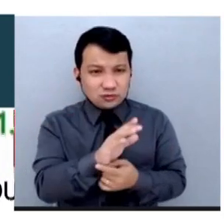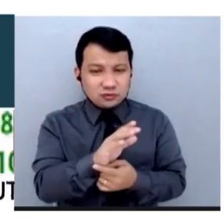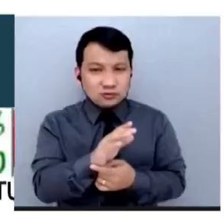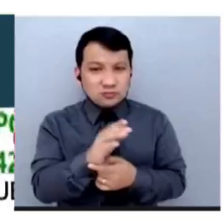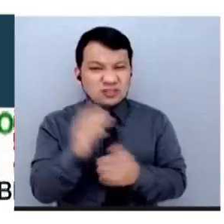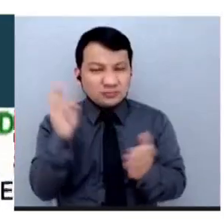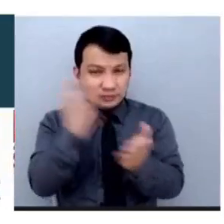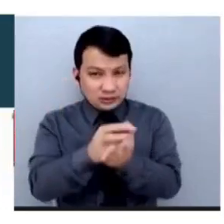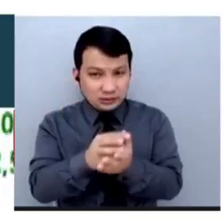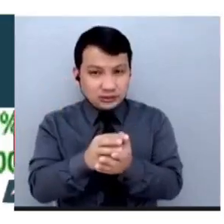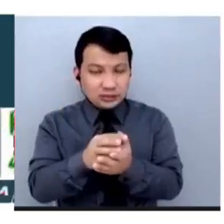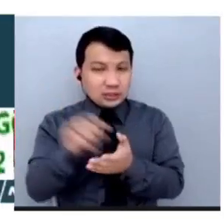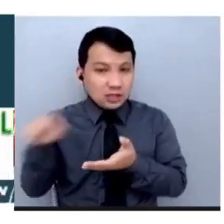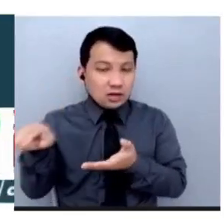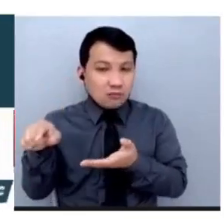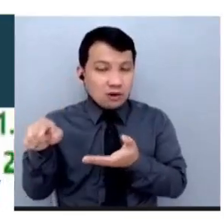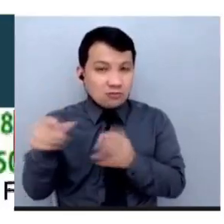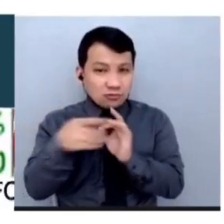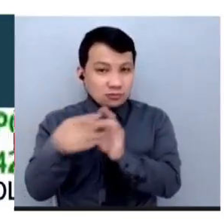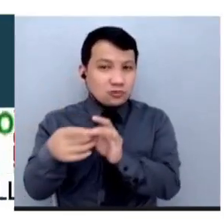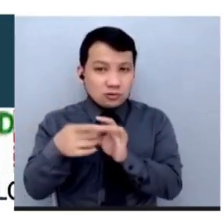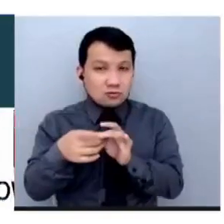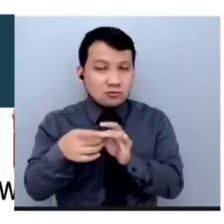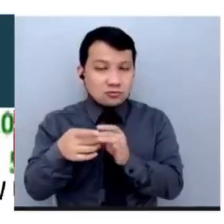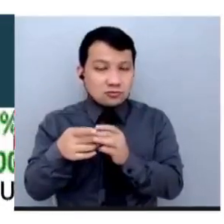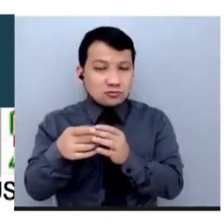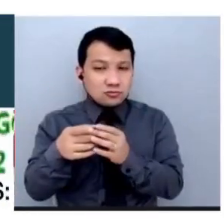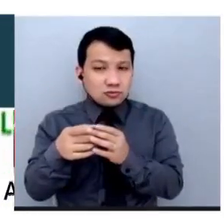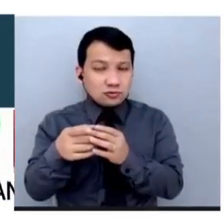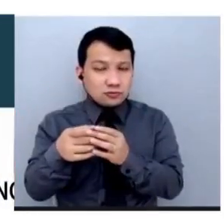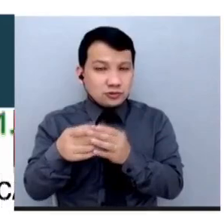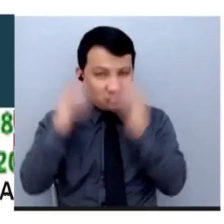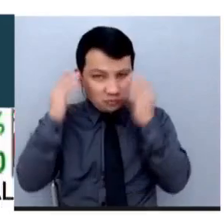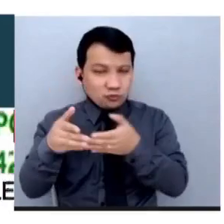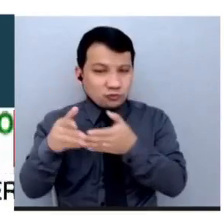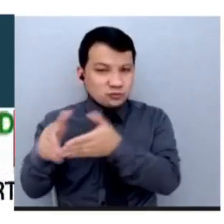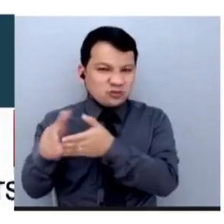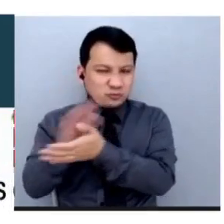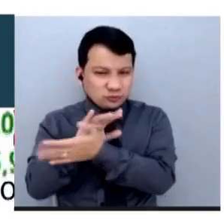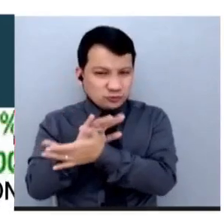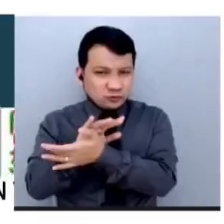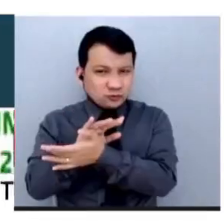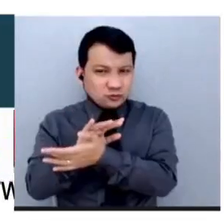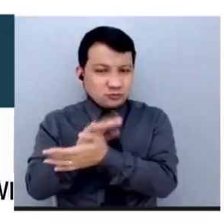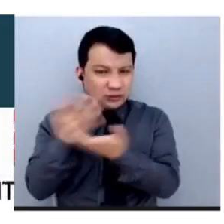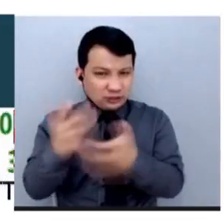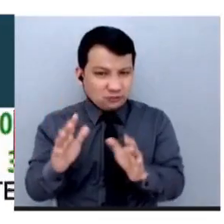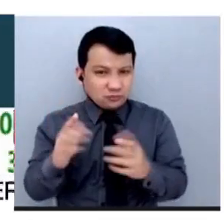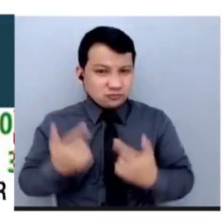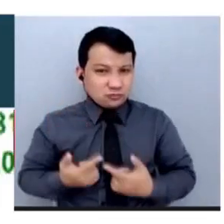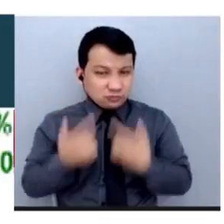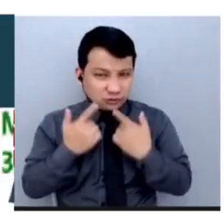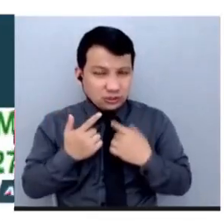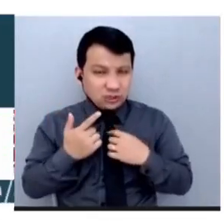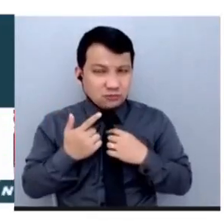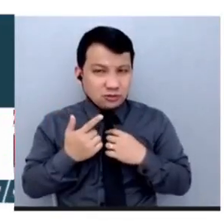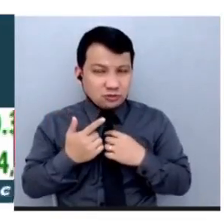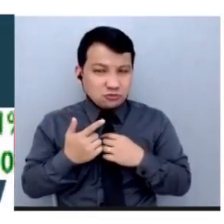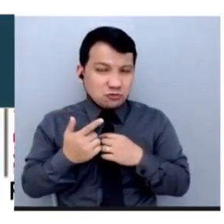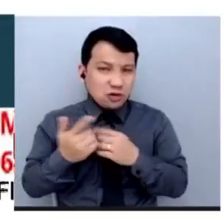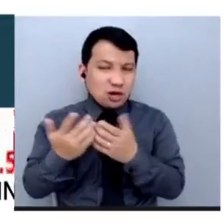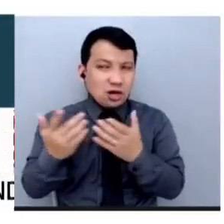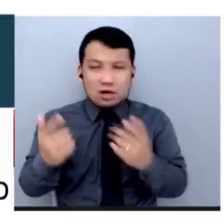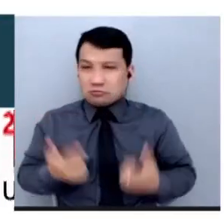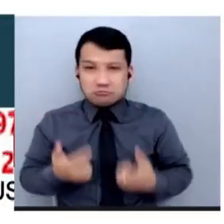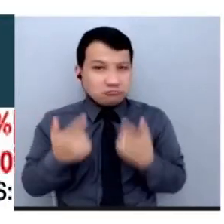be instituting post the pandemic to be able to live with the virus and to be able to really sustain the